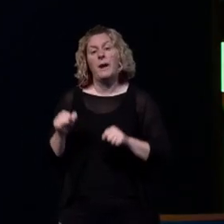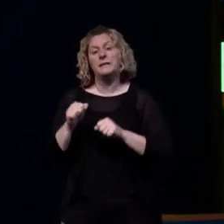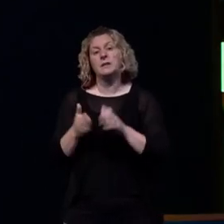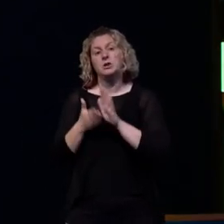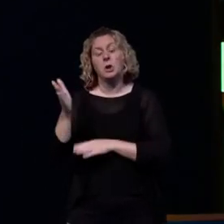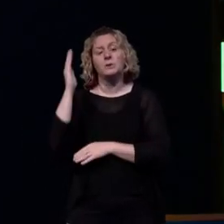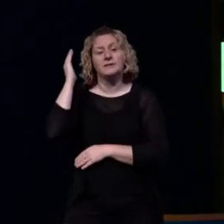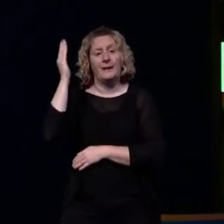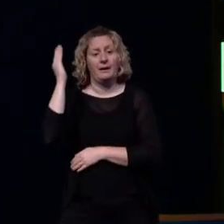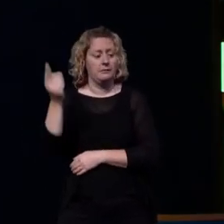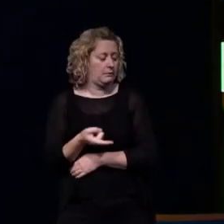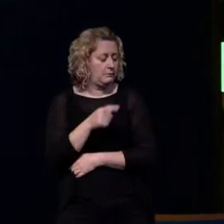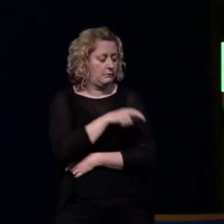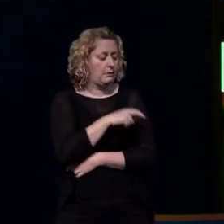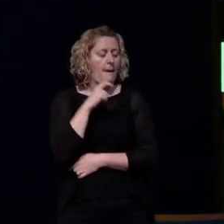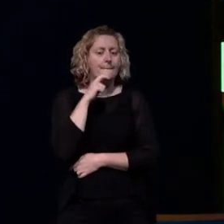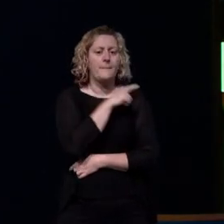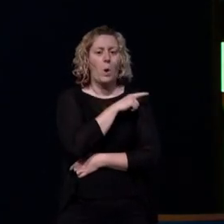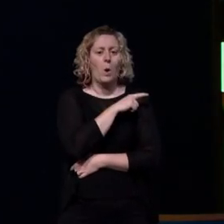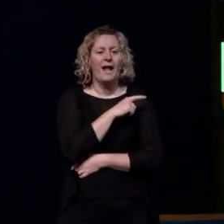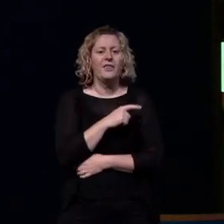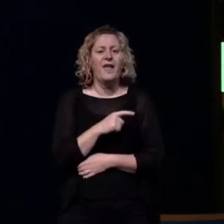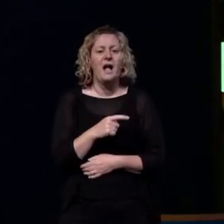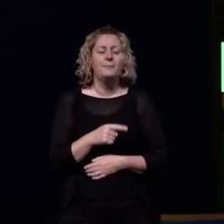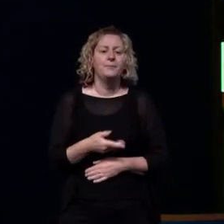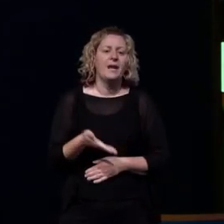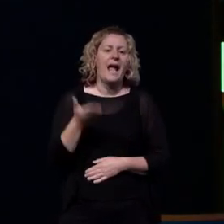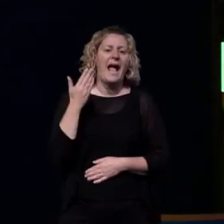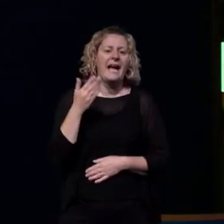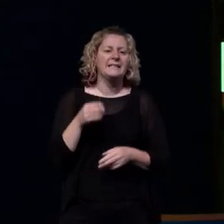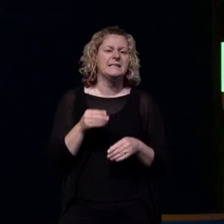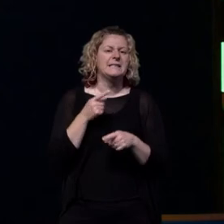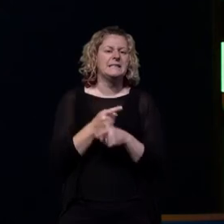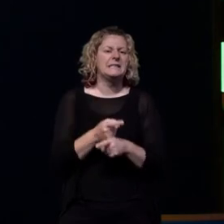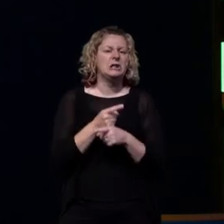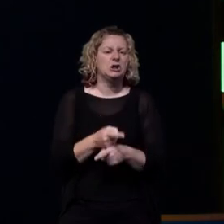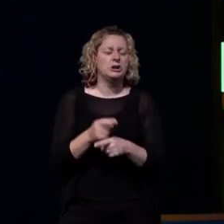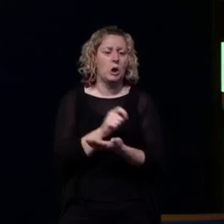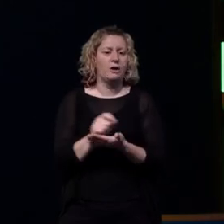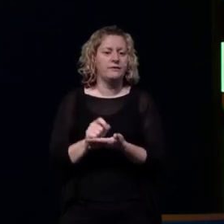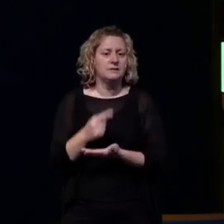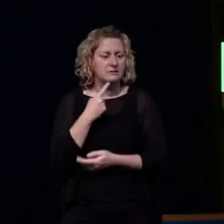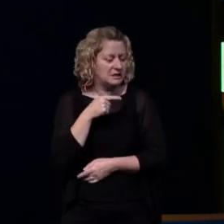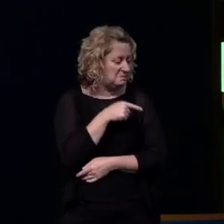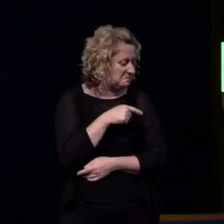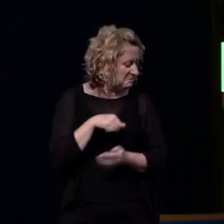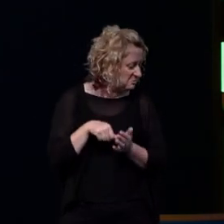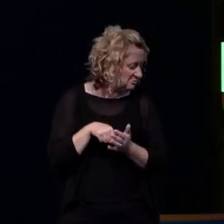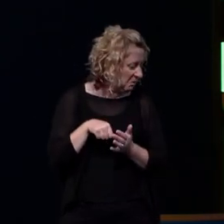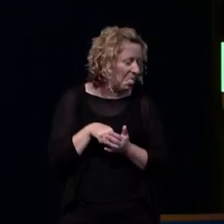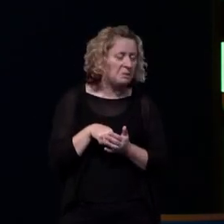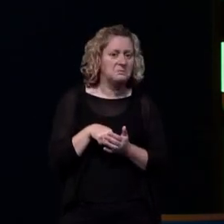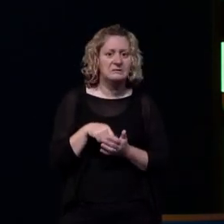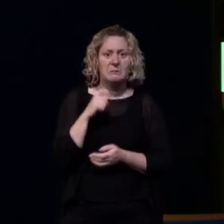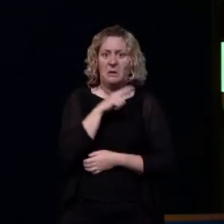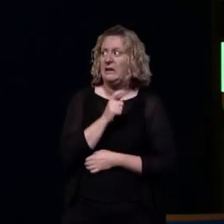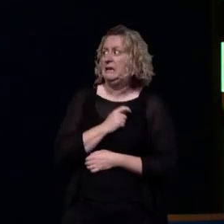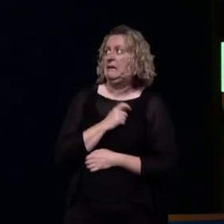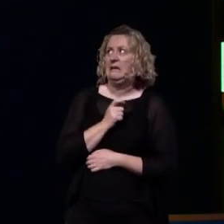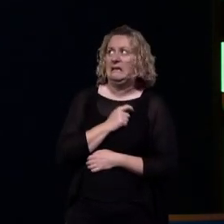boy looked a little bit nervous, and Graham looked across. He's like me, he's a nosy evangelist. He said, any problems? And the boy